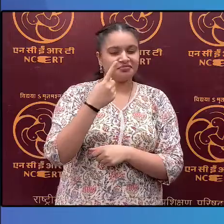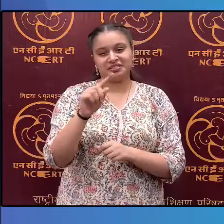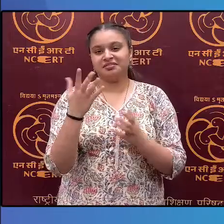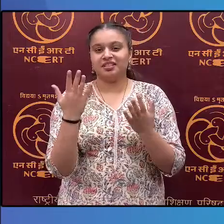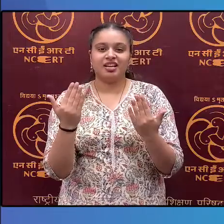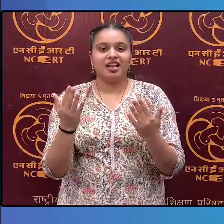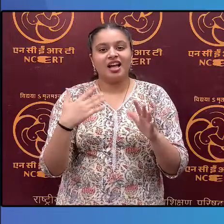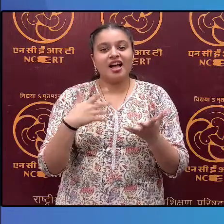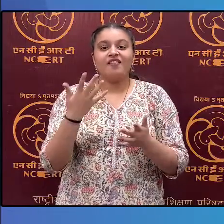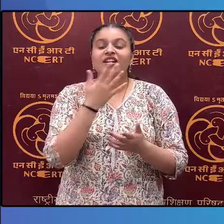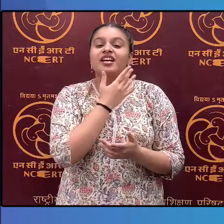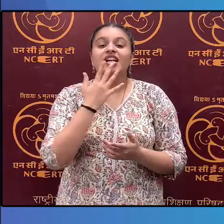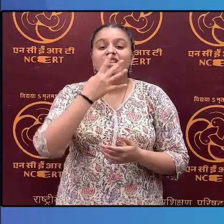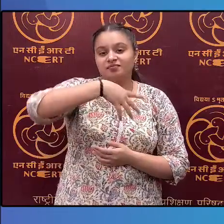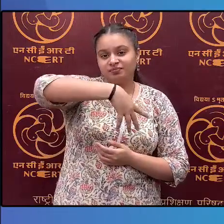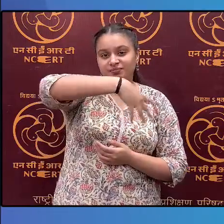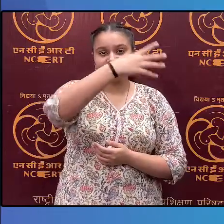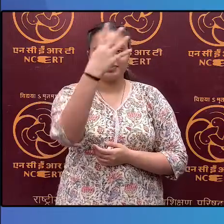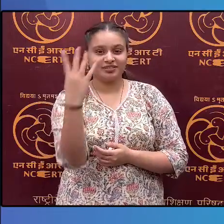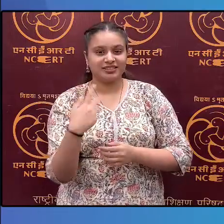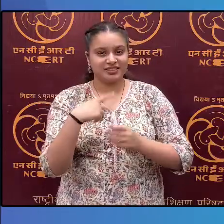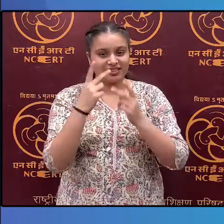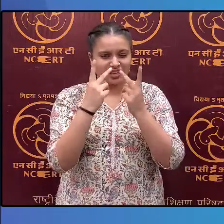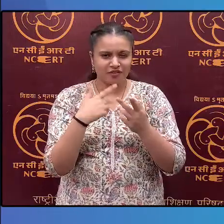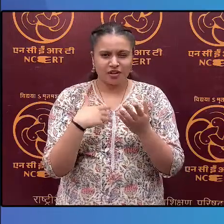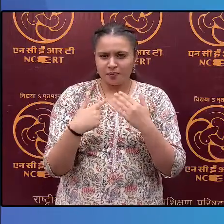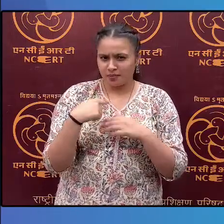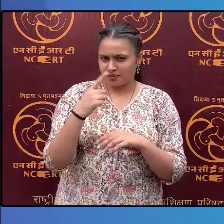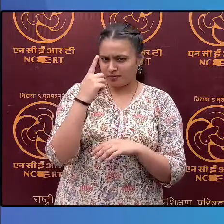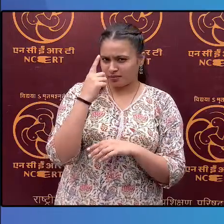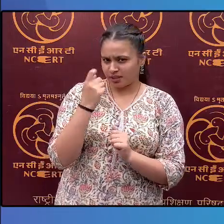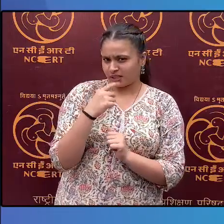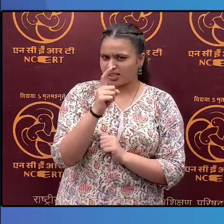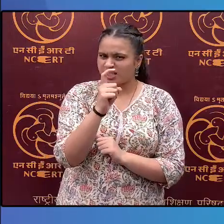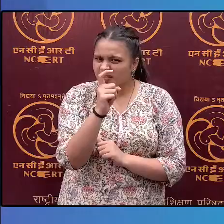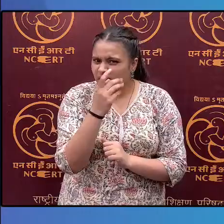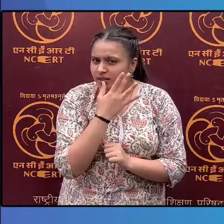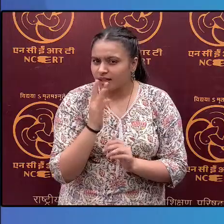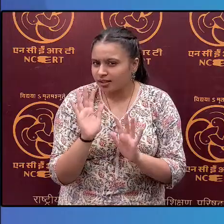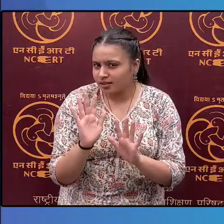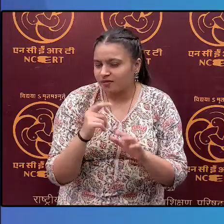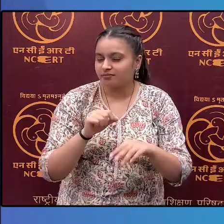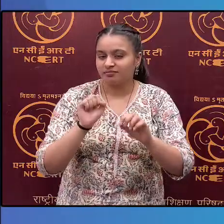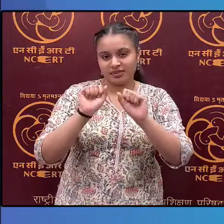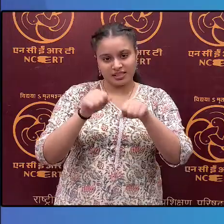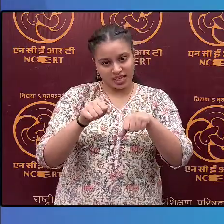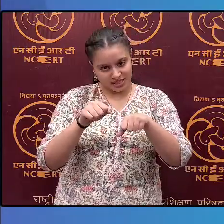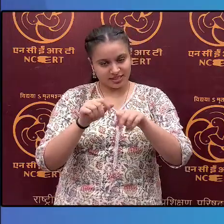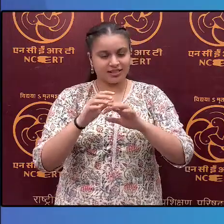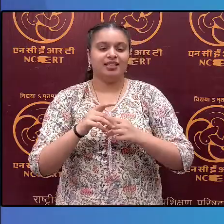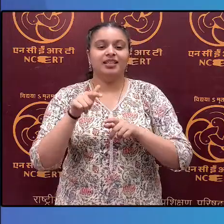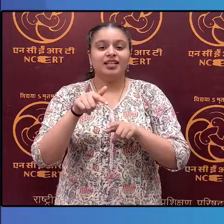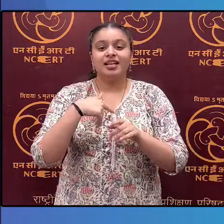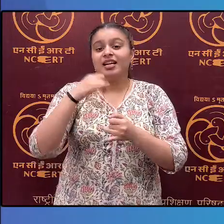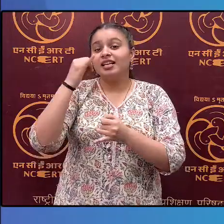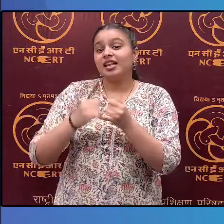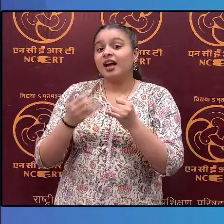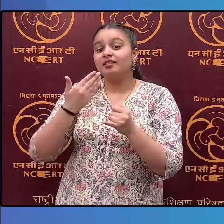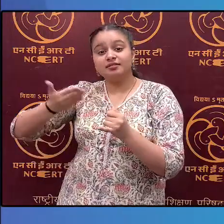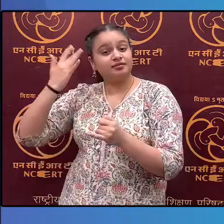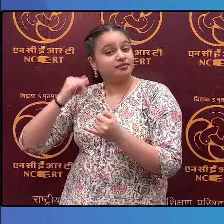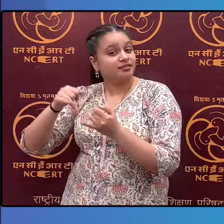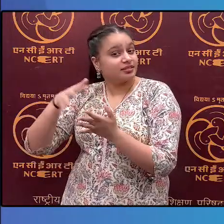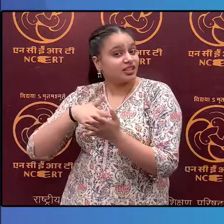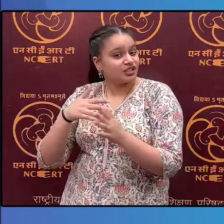Yes, absolutely. Ma'am, I guess there are 7 colors in a rainbow. Yes, there are 7 colors. And in the last session,